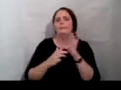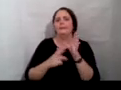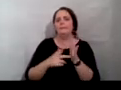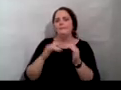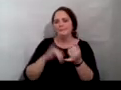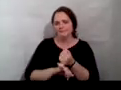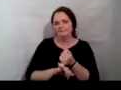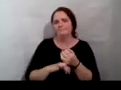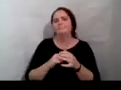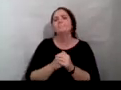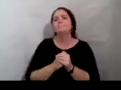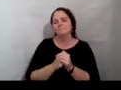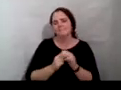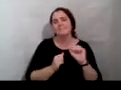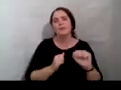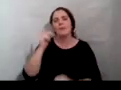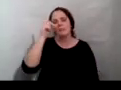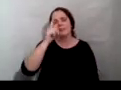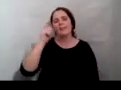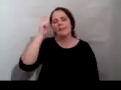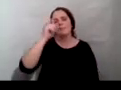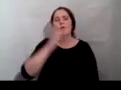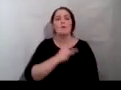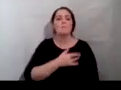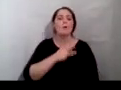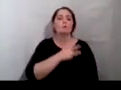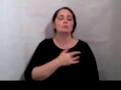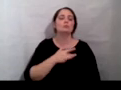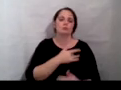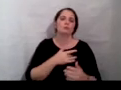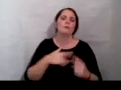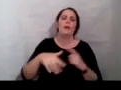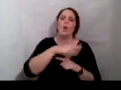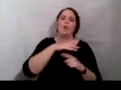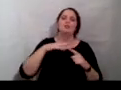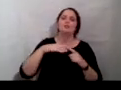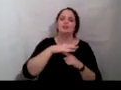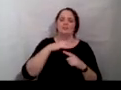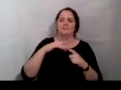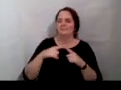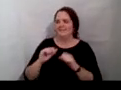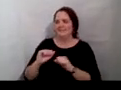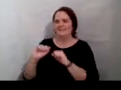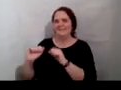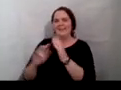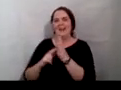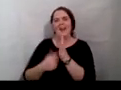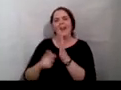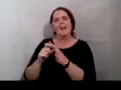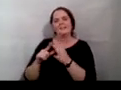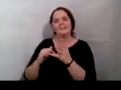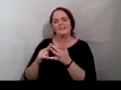in Nadi Simpson's theory of emotional ecology that she espoused in her interview.